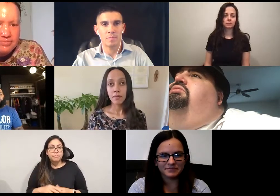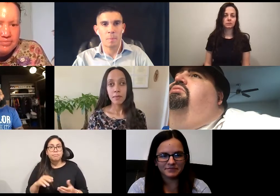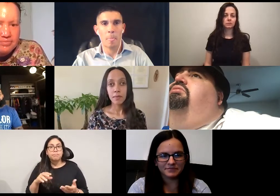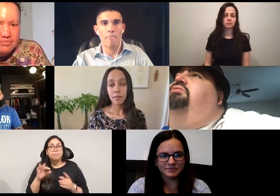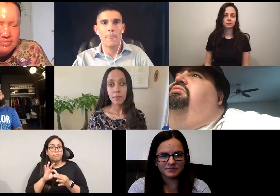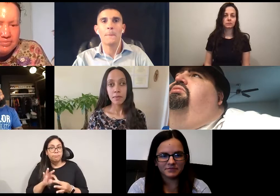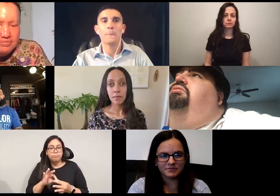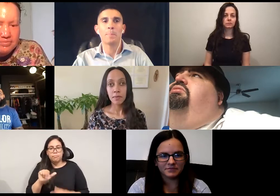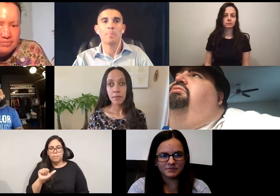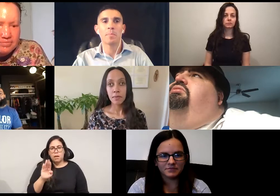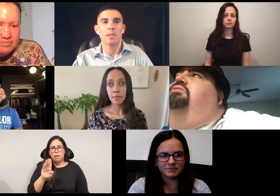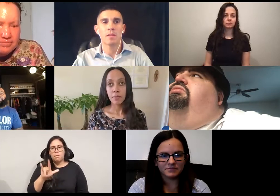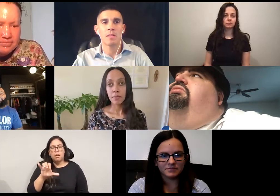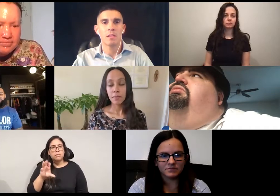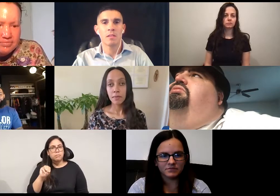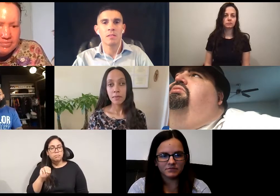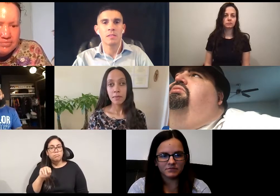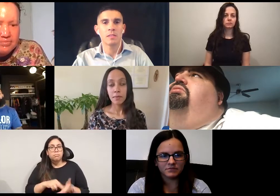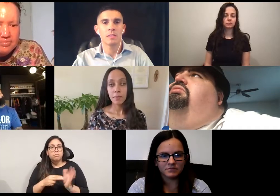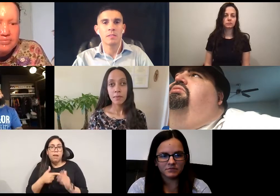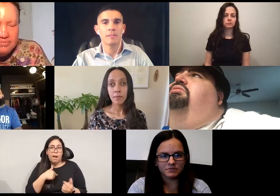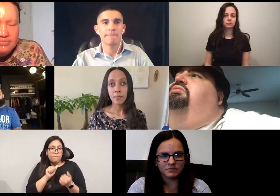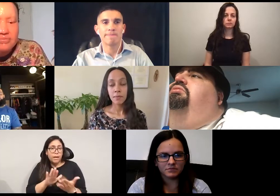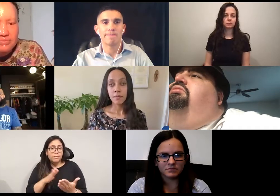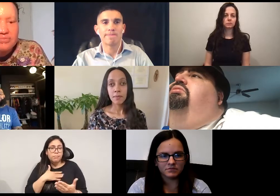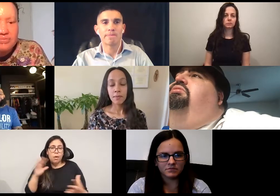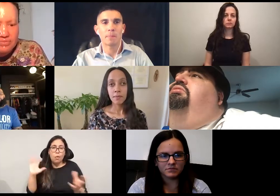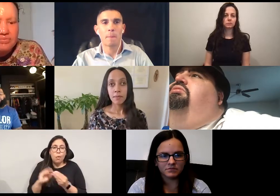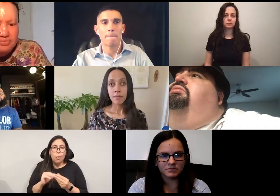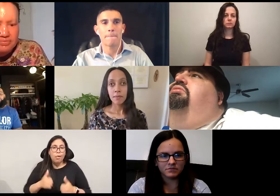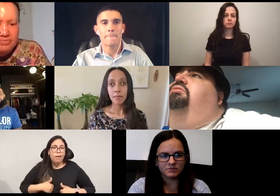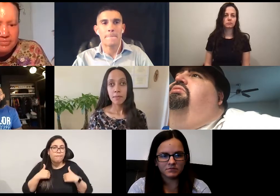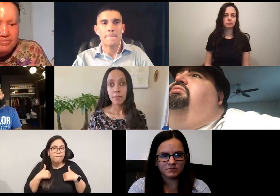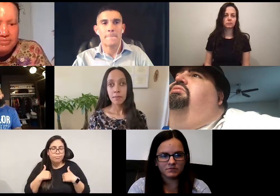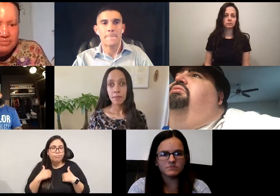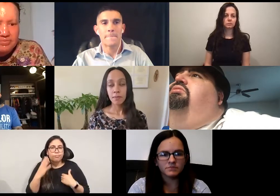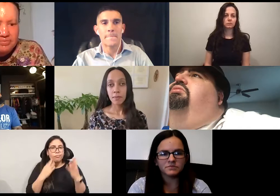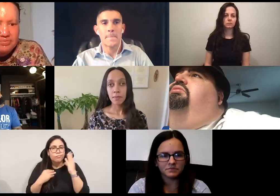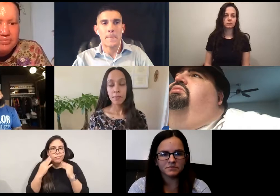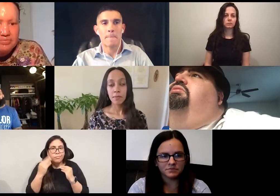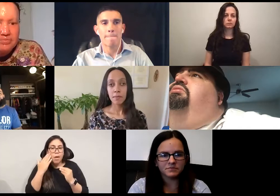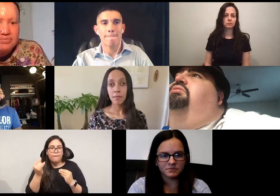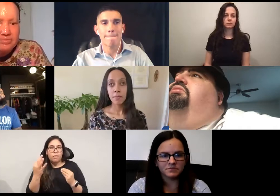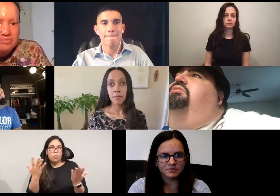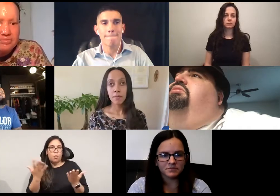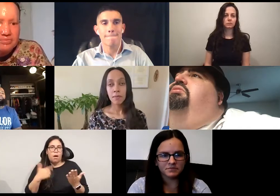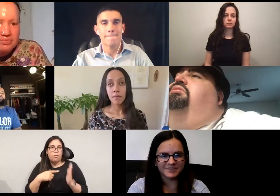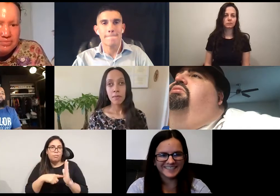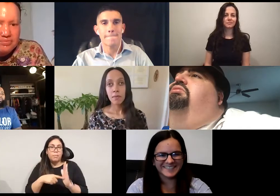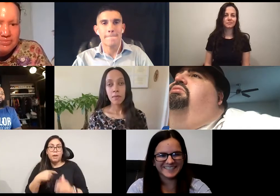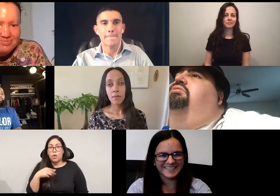to ableism, like I said, I faced it, you know, my whole life just because of what I represent. This is Wesley. I'm done